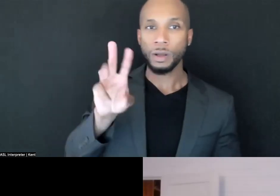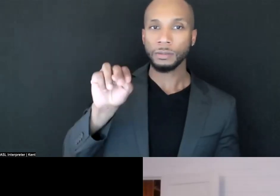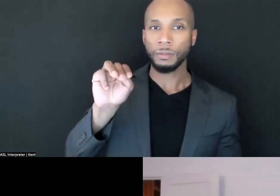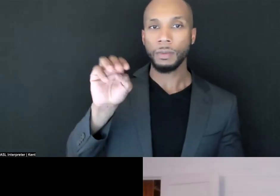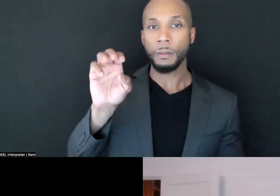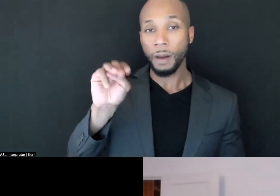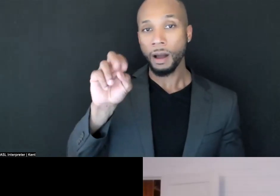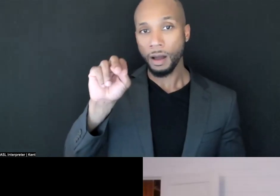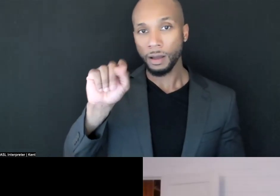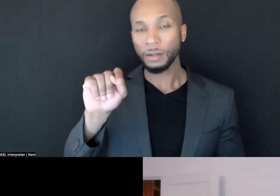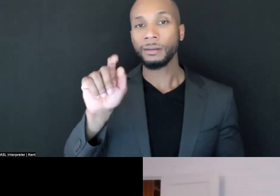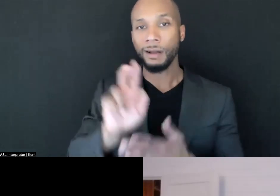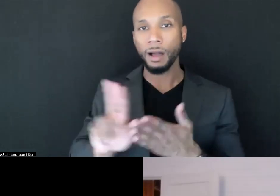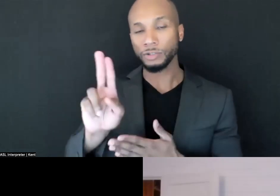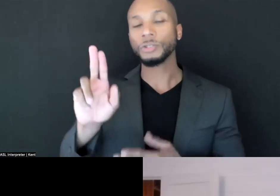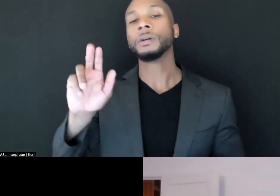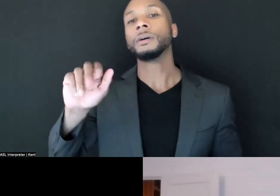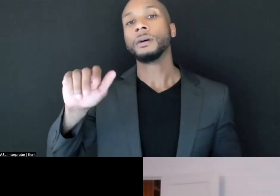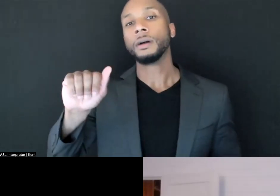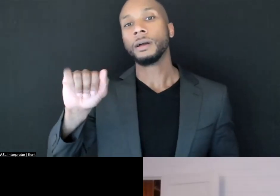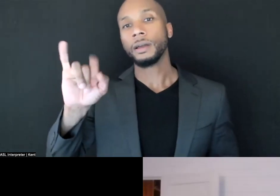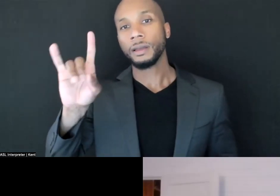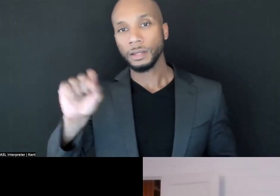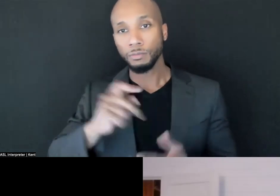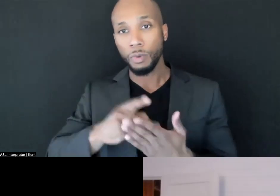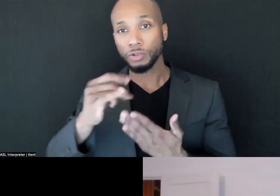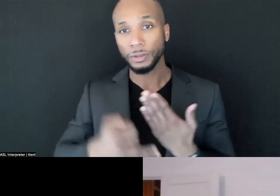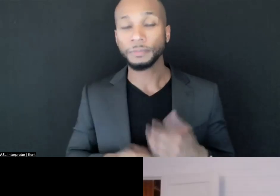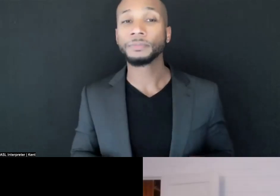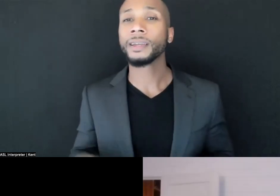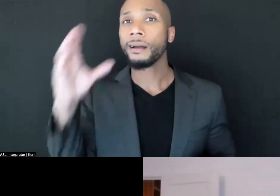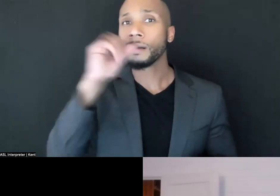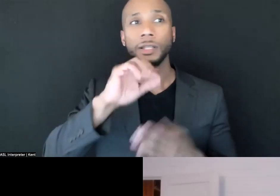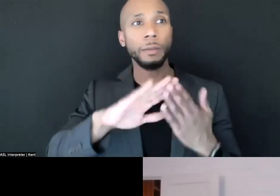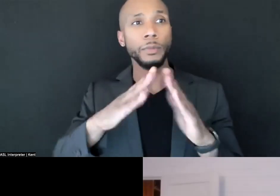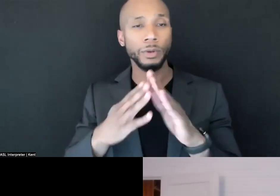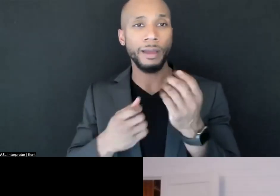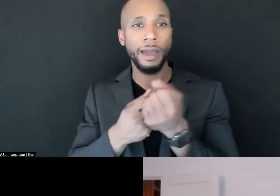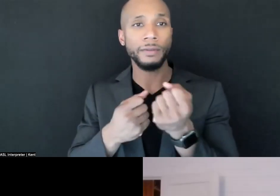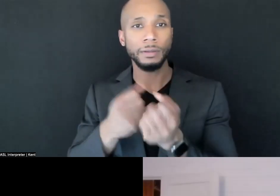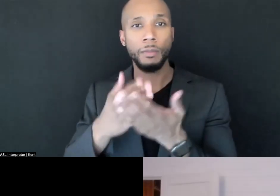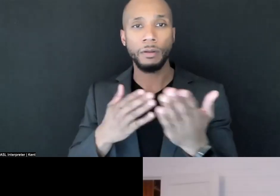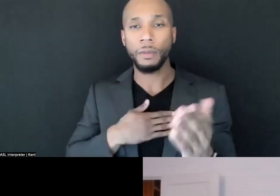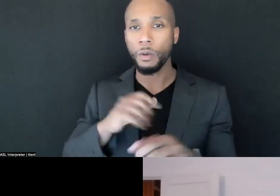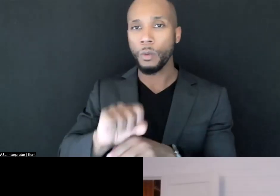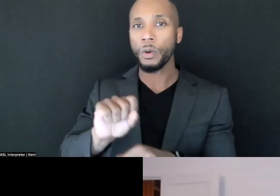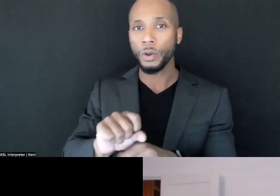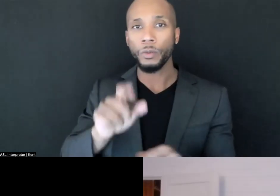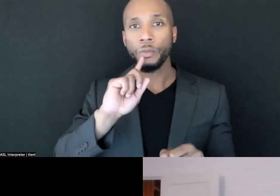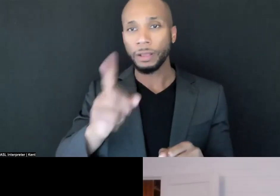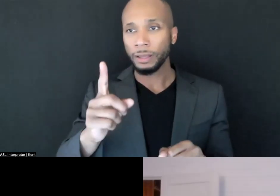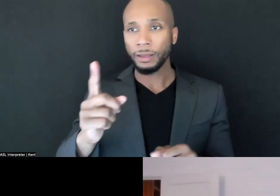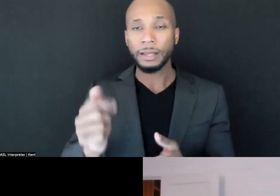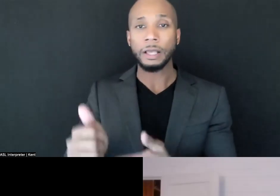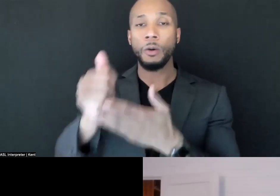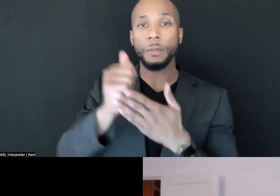And I guess the community advocacy aspect of my work really has helped me